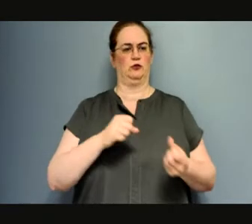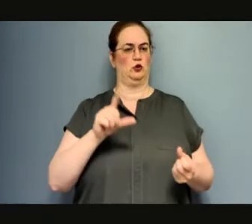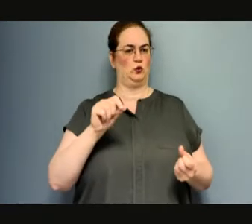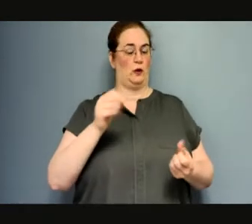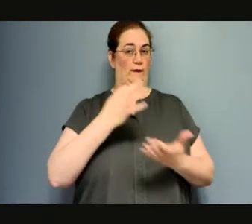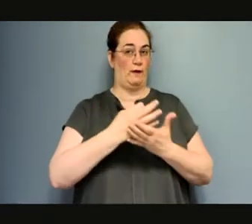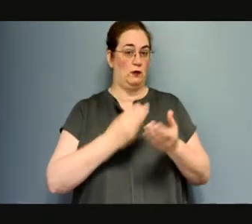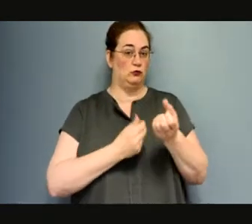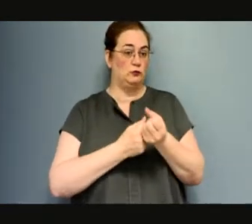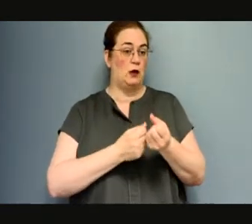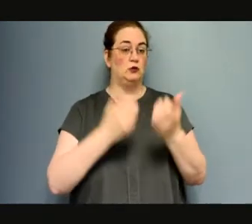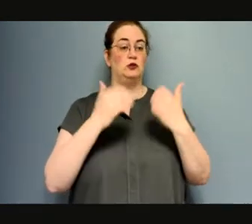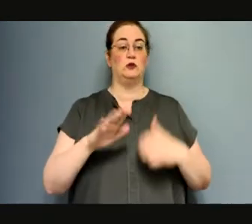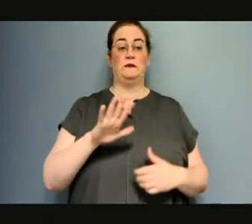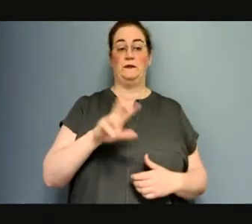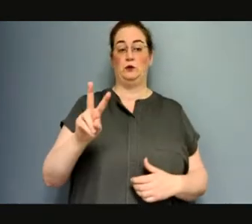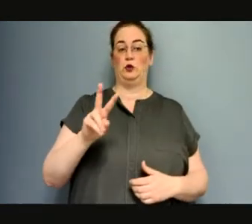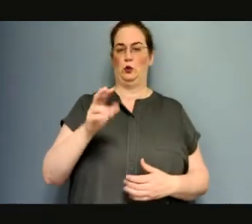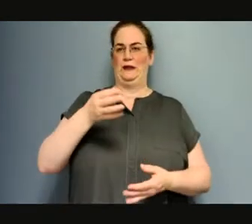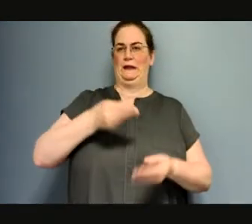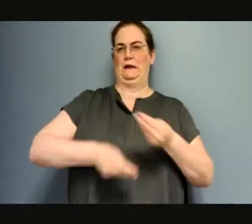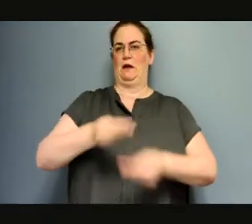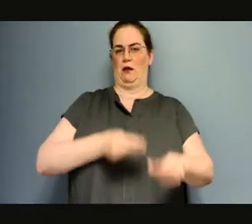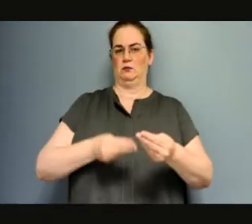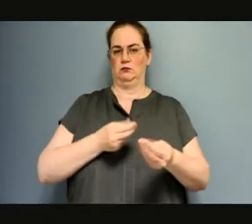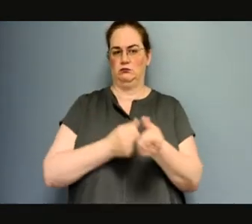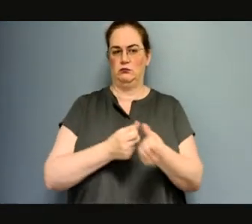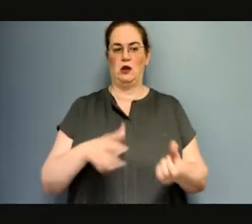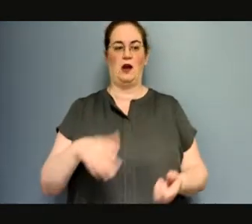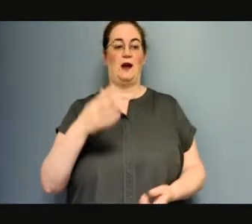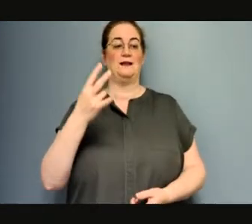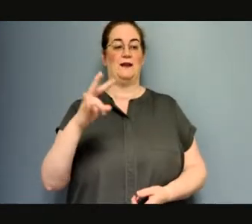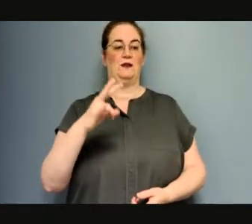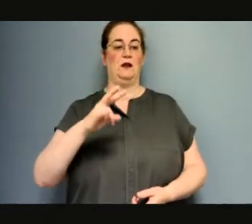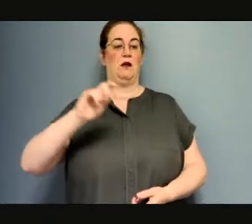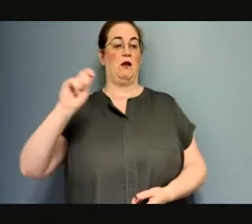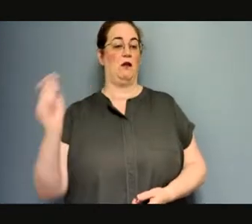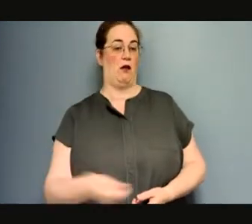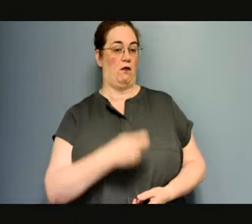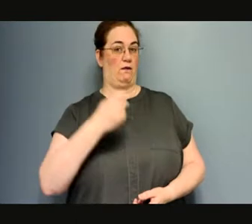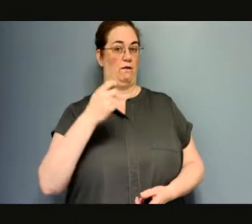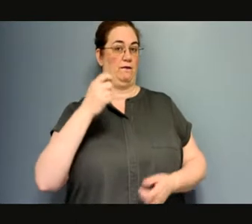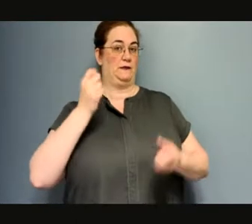financial sponsors, 52 in-kind, and 17 golf sponsors.